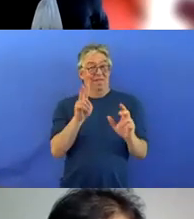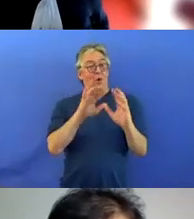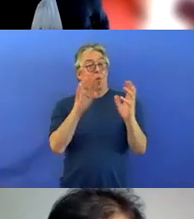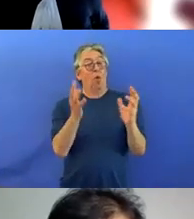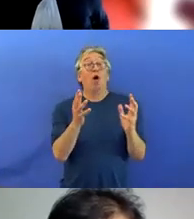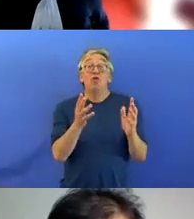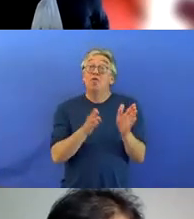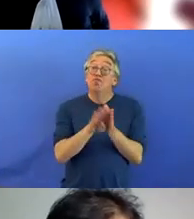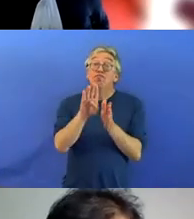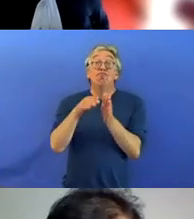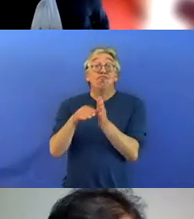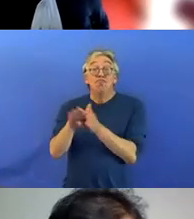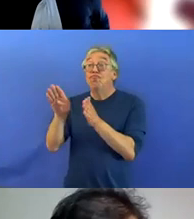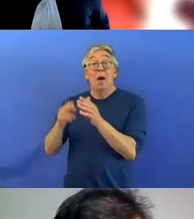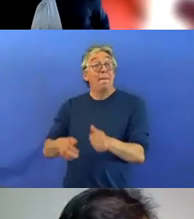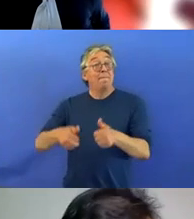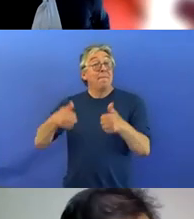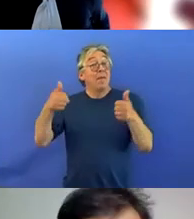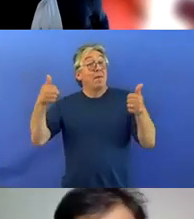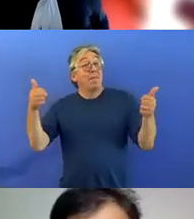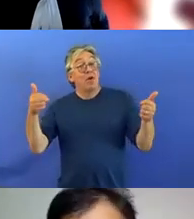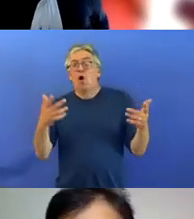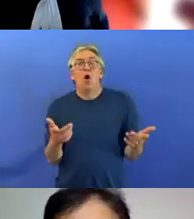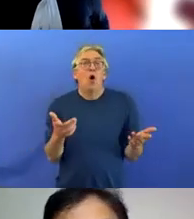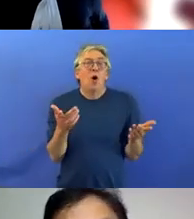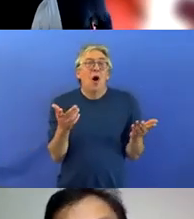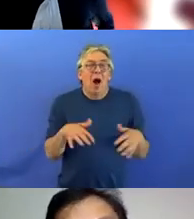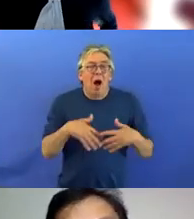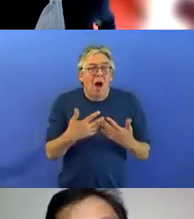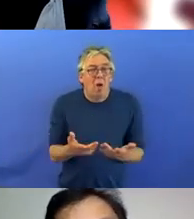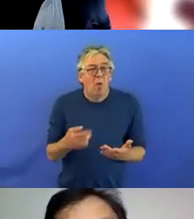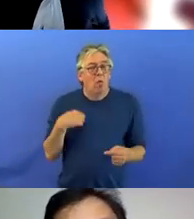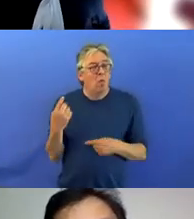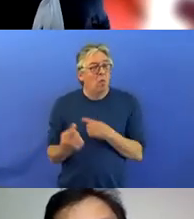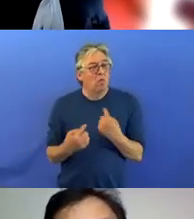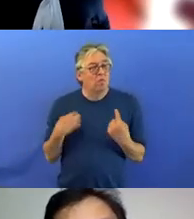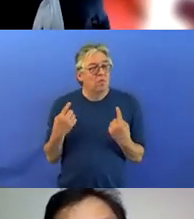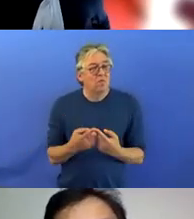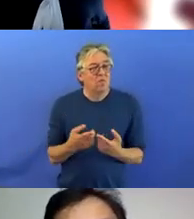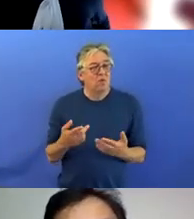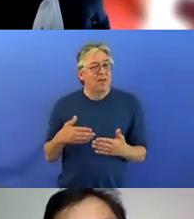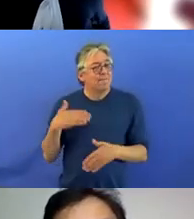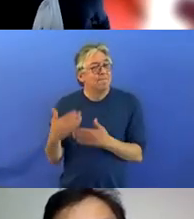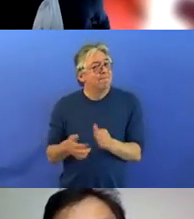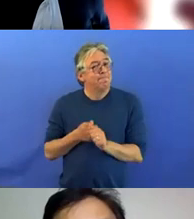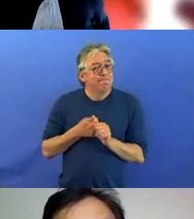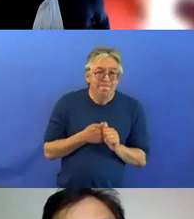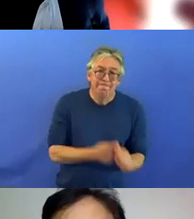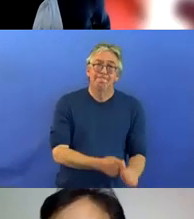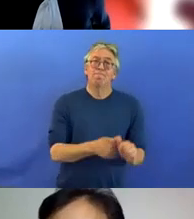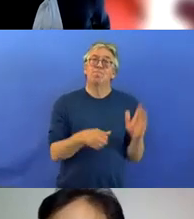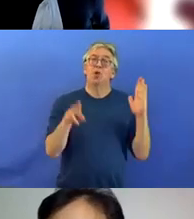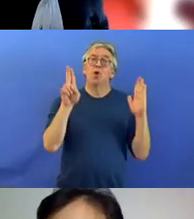very important to ensure that we move forward with the implementation of Article 19 of the United